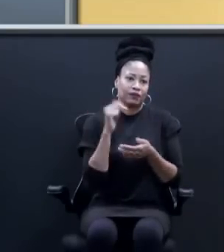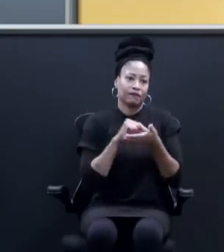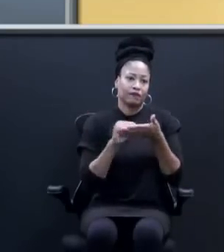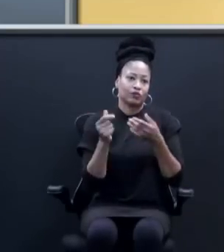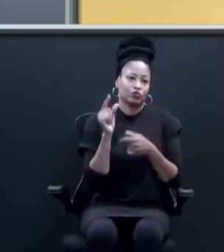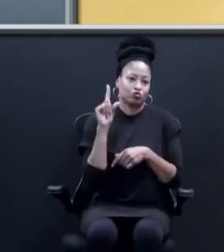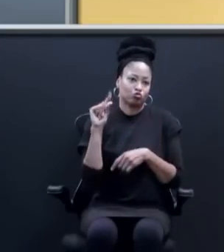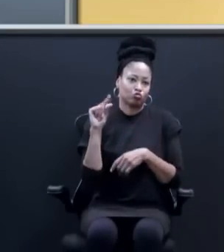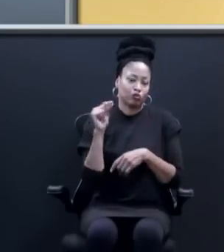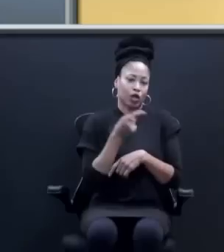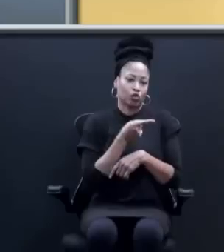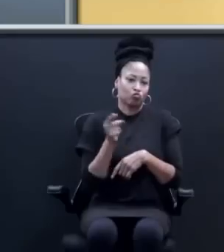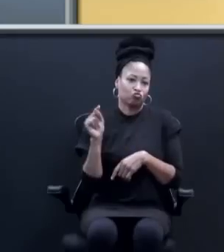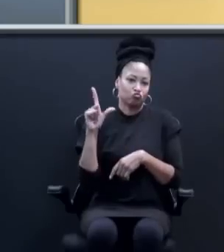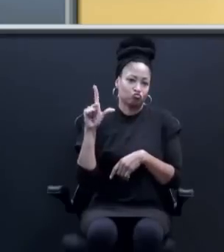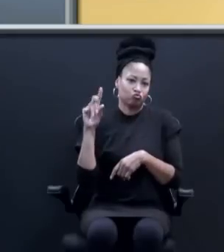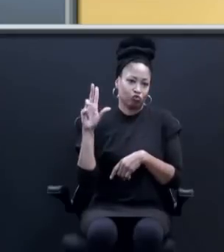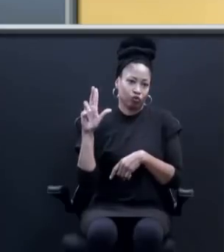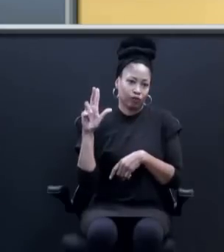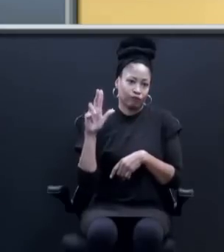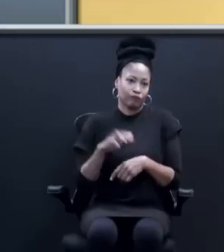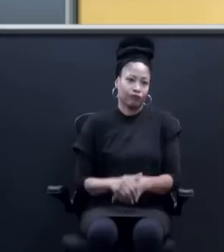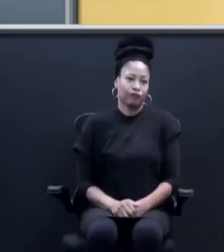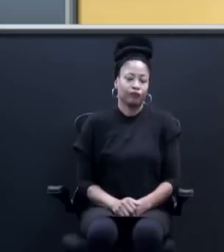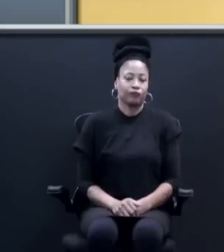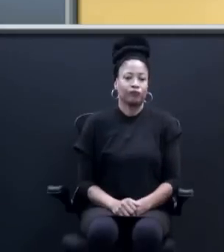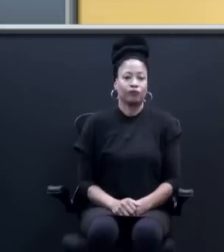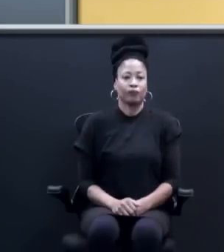First Corinthians 15 chapter.